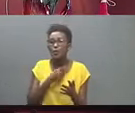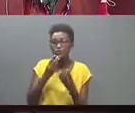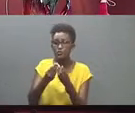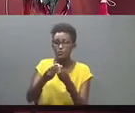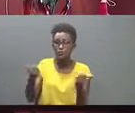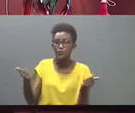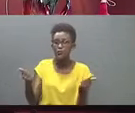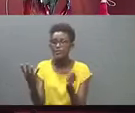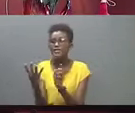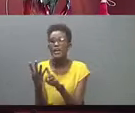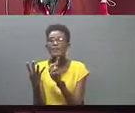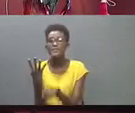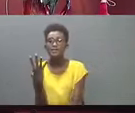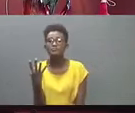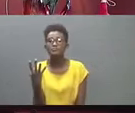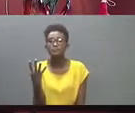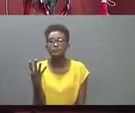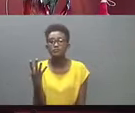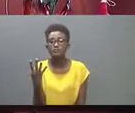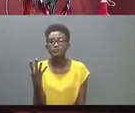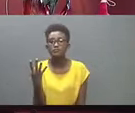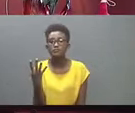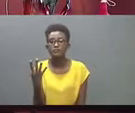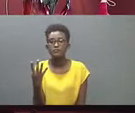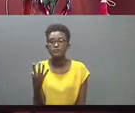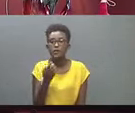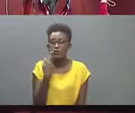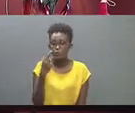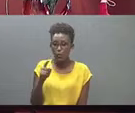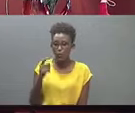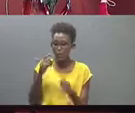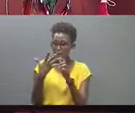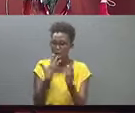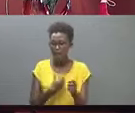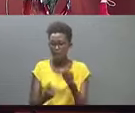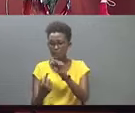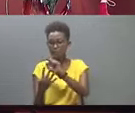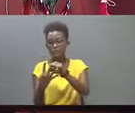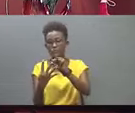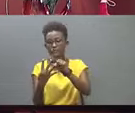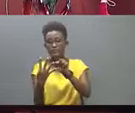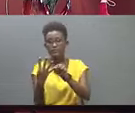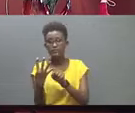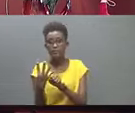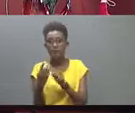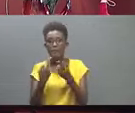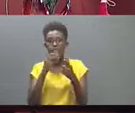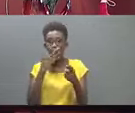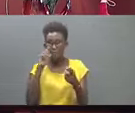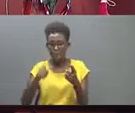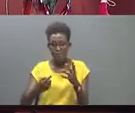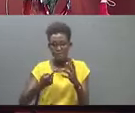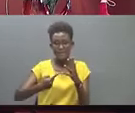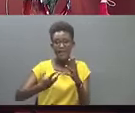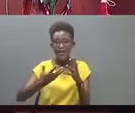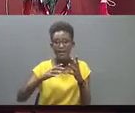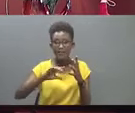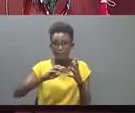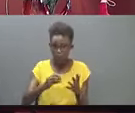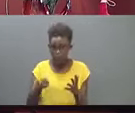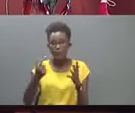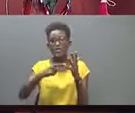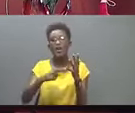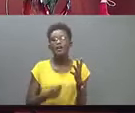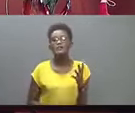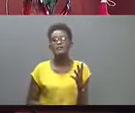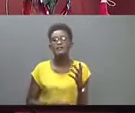four problems, the four failed needs? Ndanye navuga ngo se kubera iki tutakemura izindi ibibazo. And so I went back and prayed. Rero